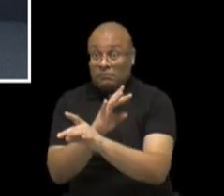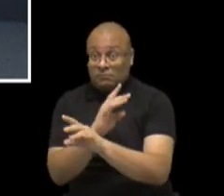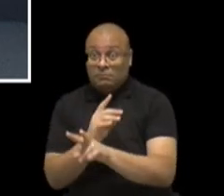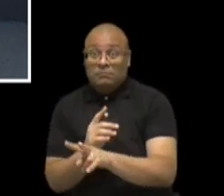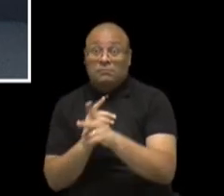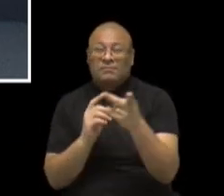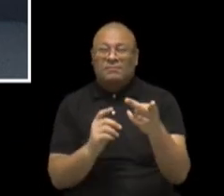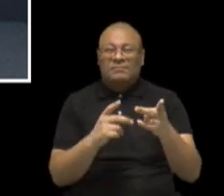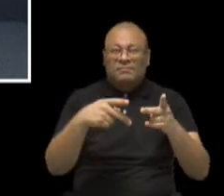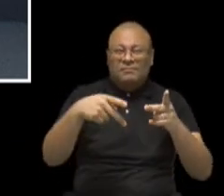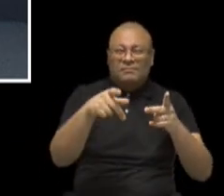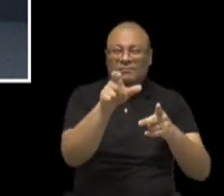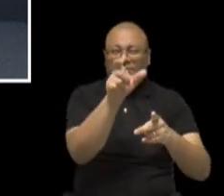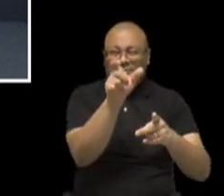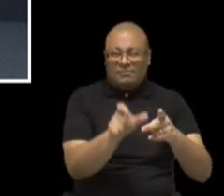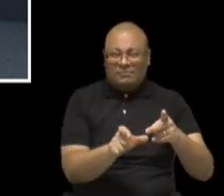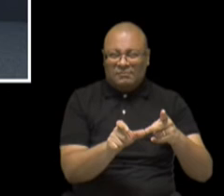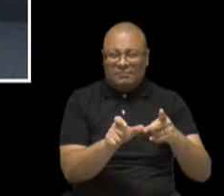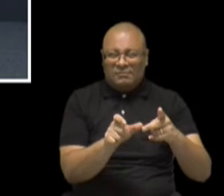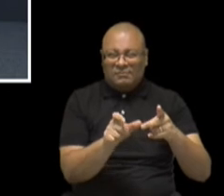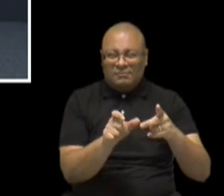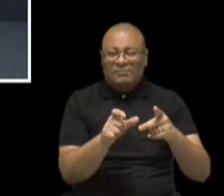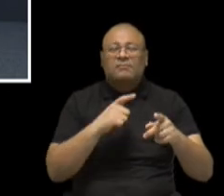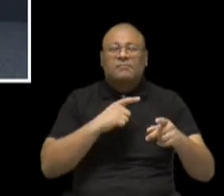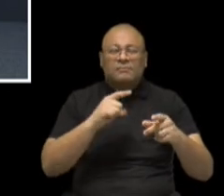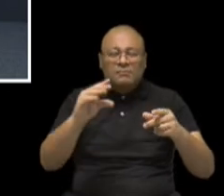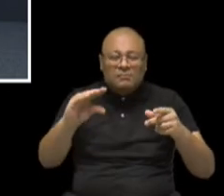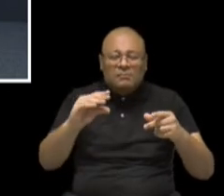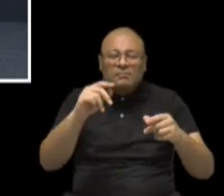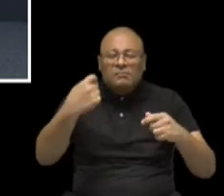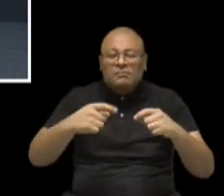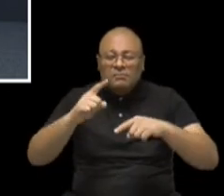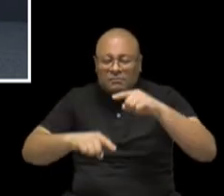with the fabric and leather pieces.